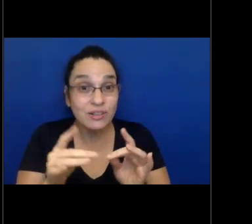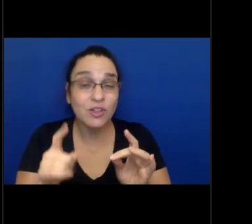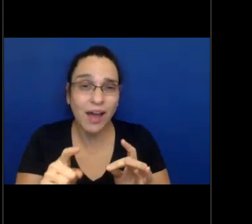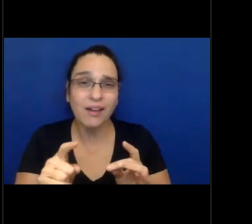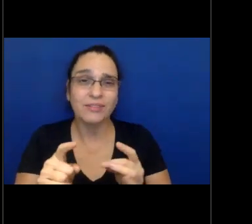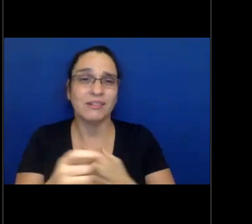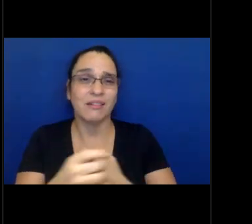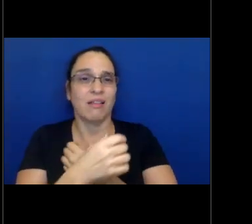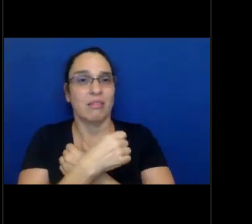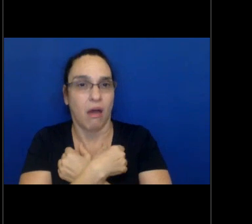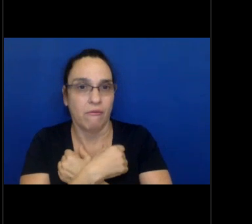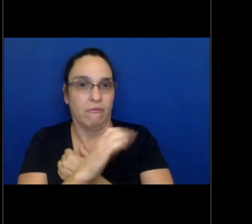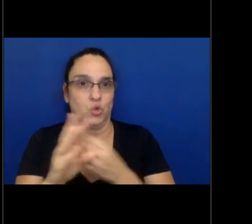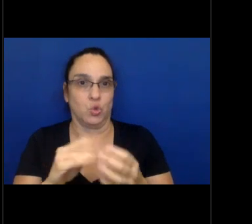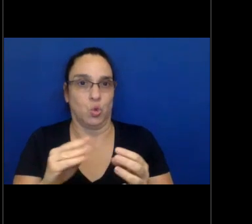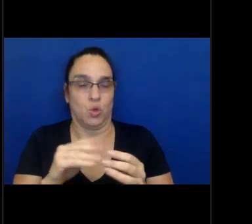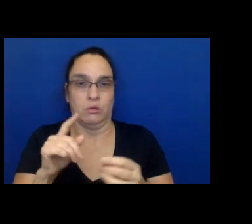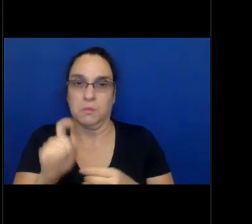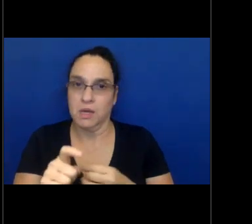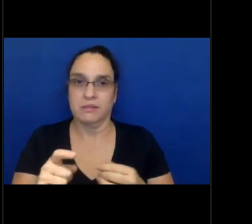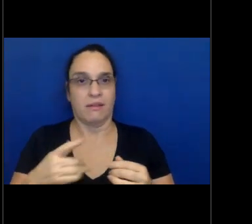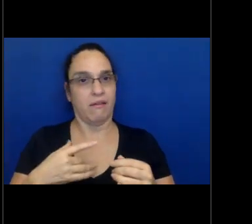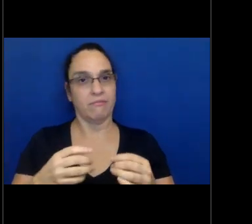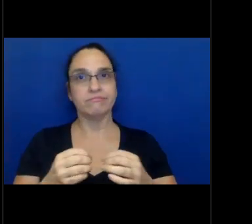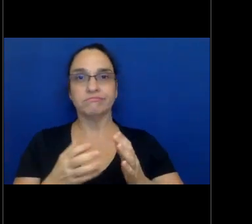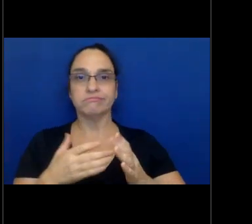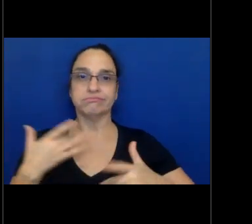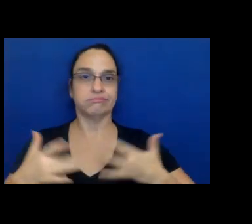passion. So here's a